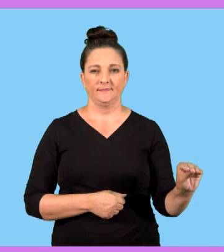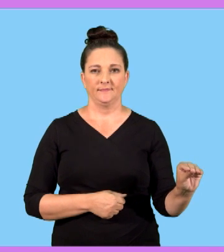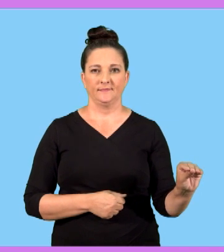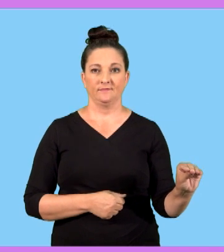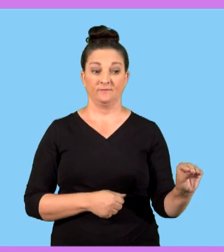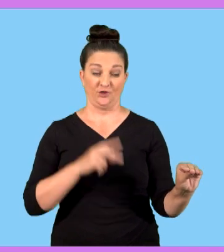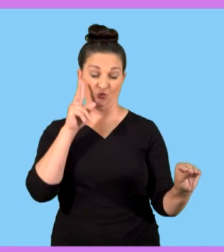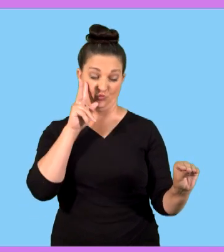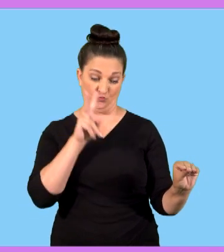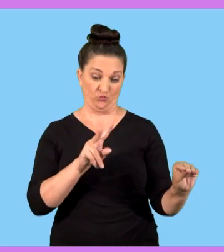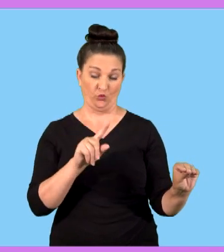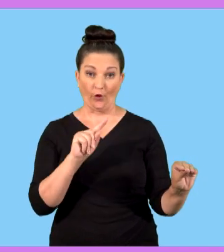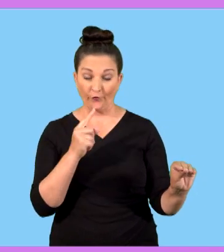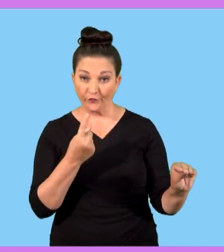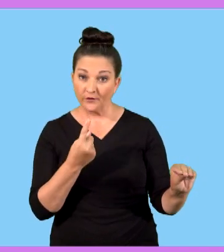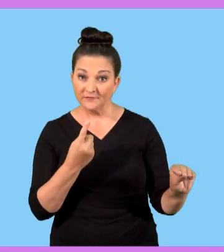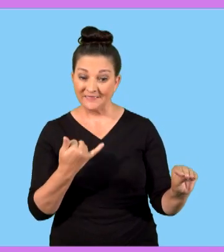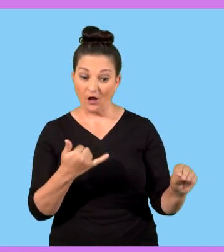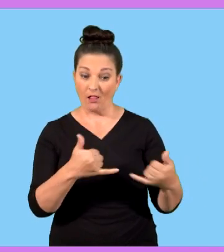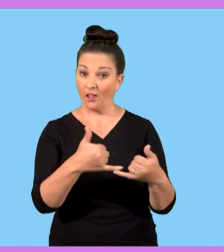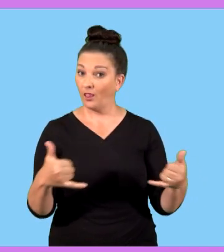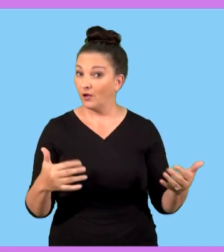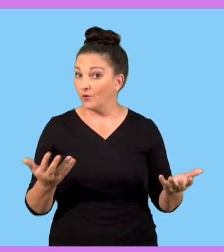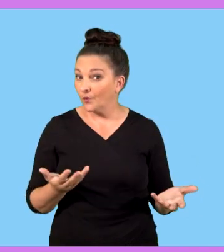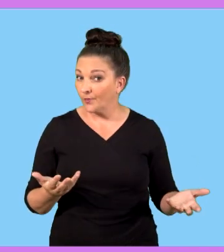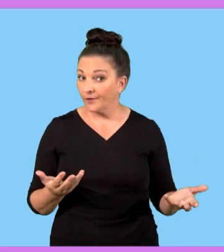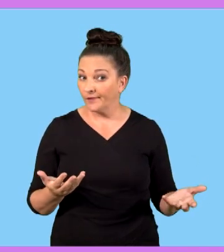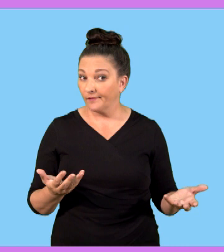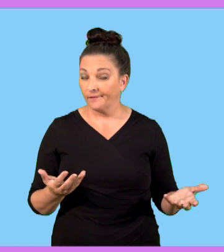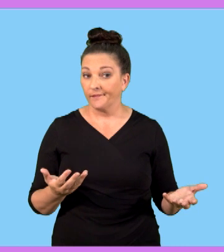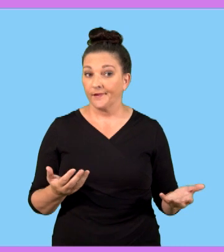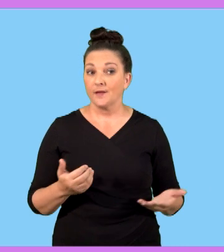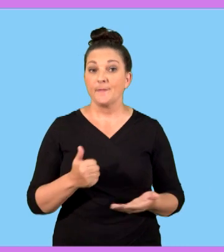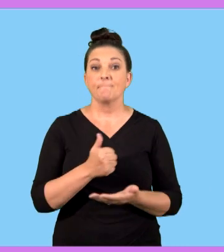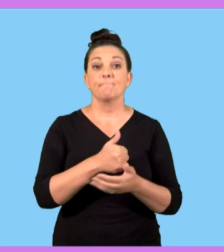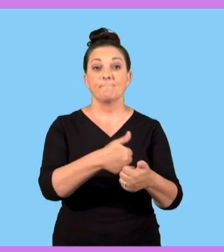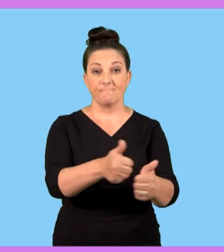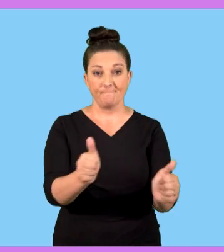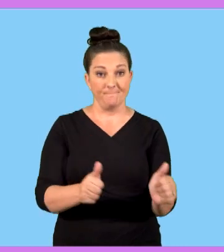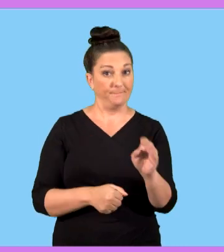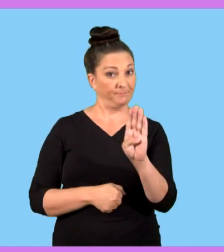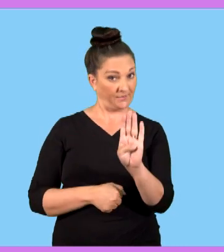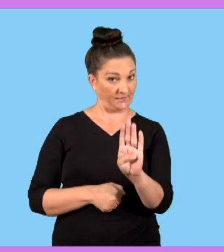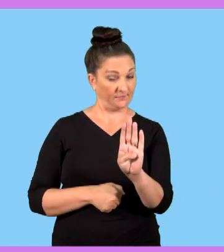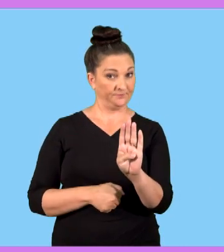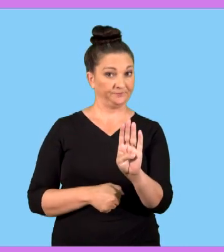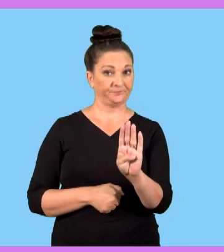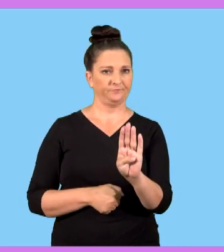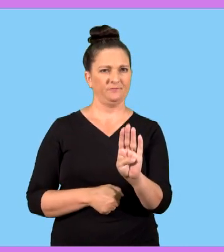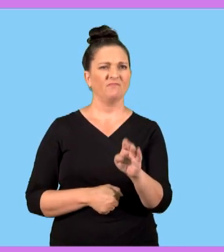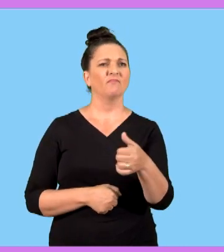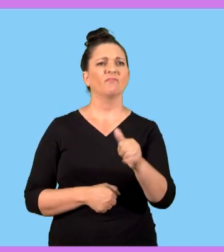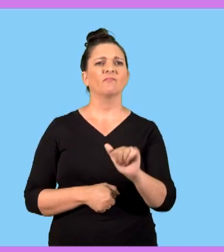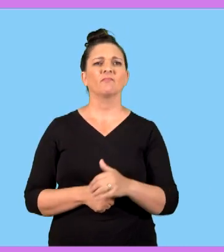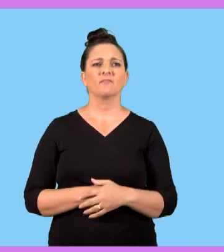therefore, if you look at this, first of all, we start with the row. We agreed will be in row B.